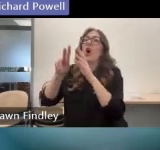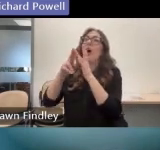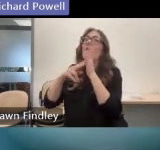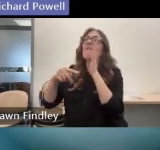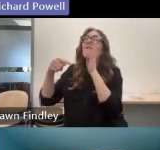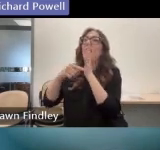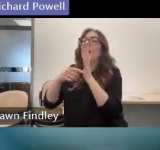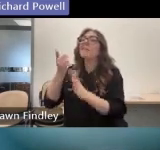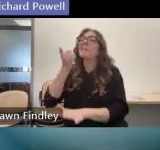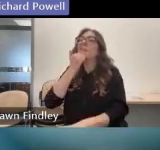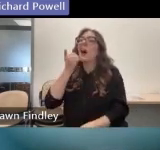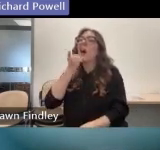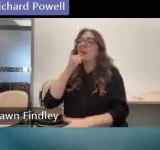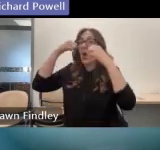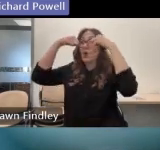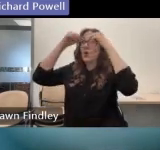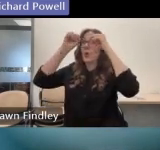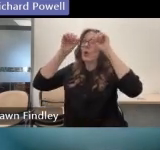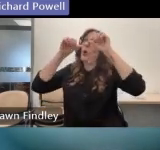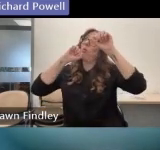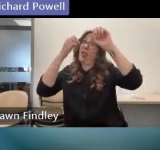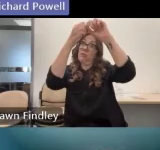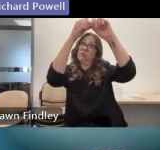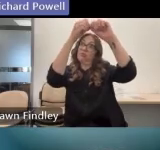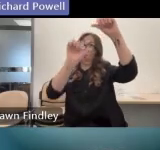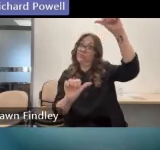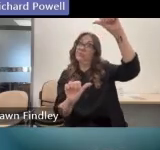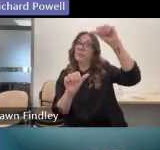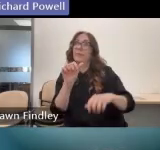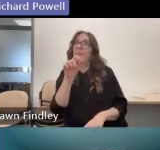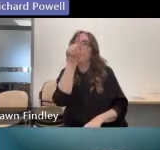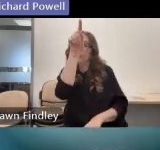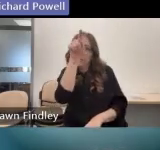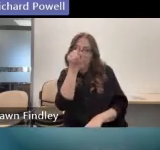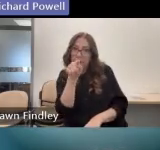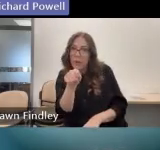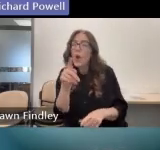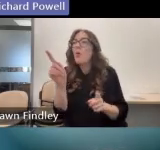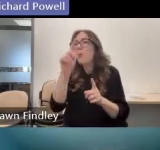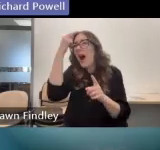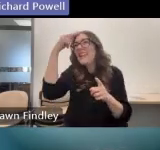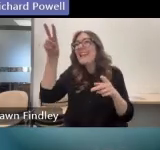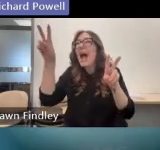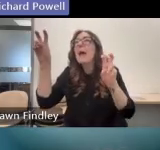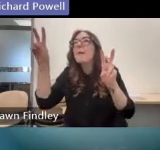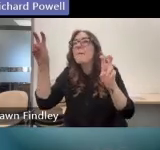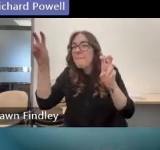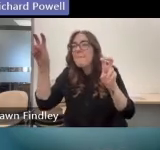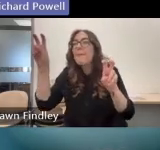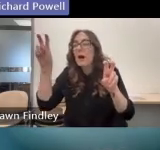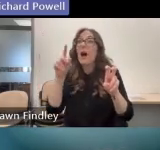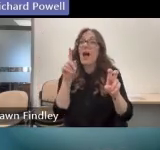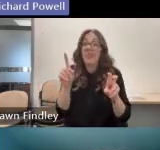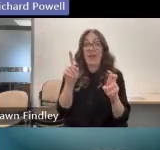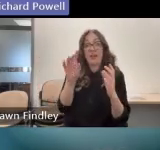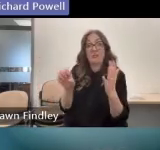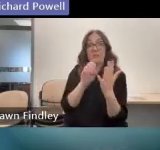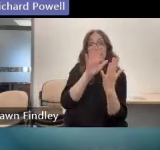Google will give you the actual setting that you're looking for, and then you can type it into that search